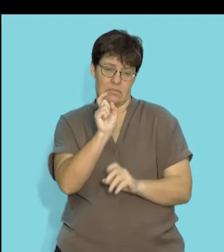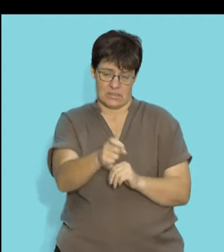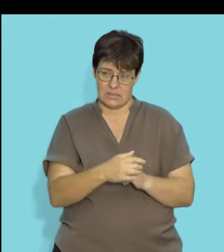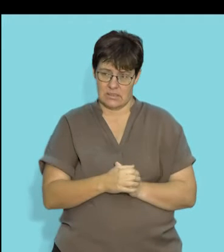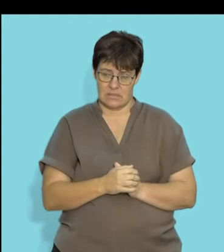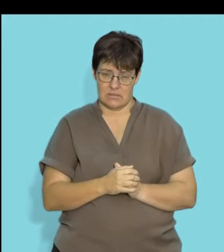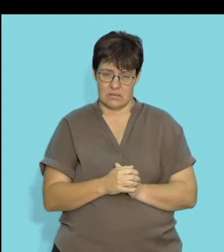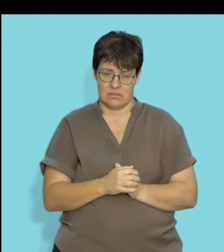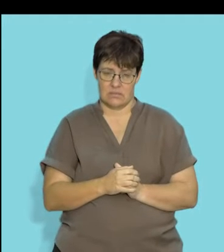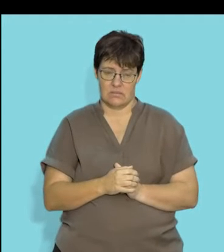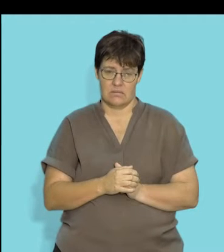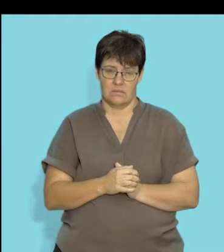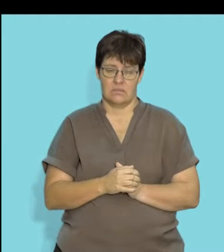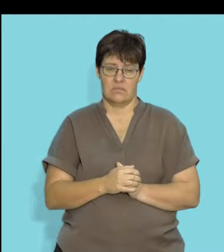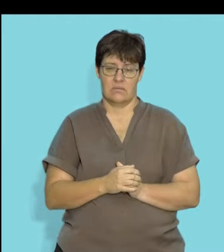include your brackets.